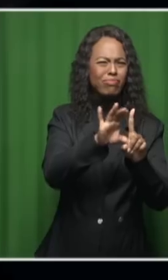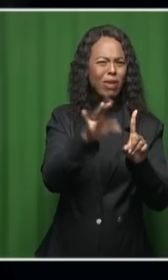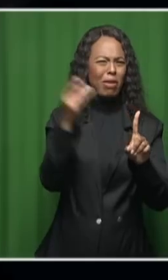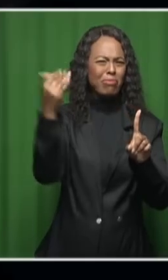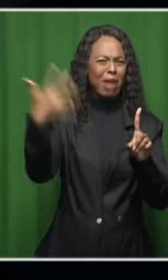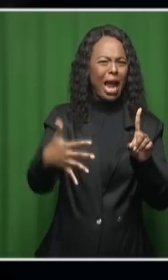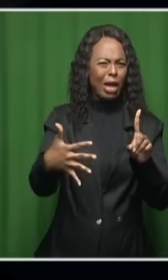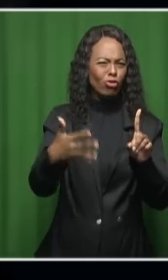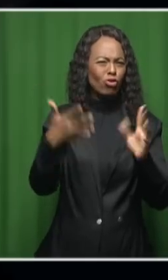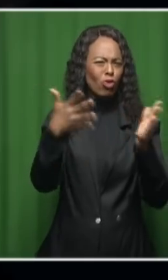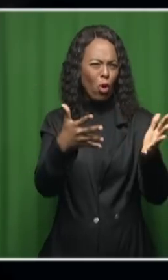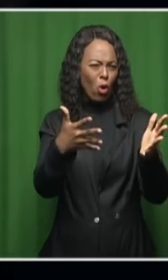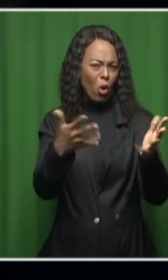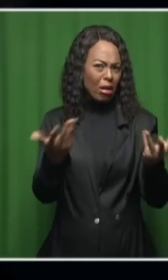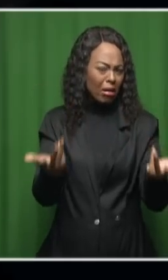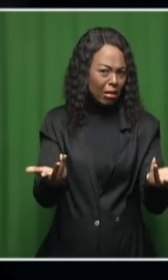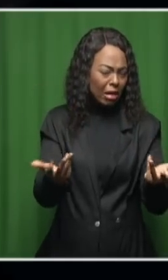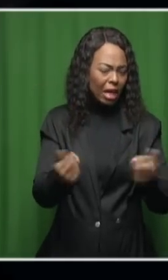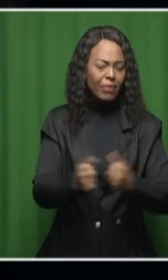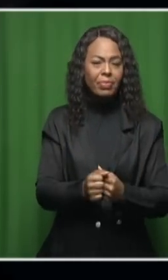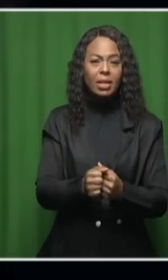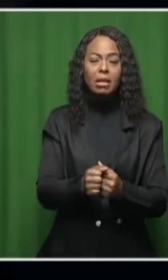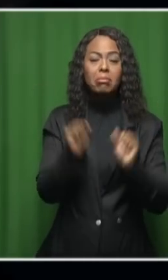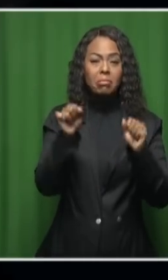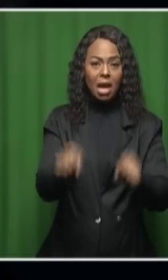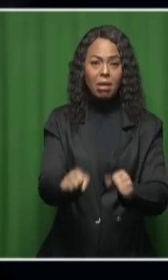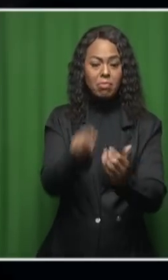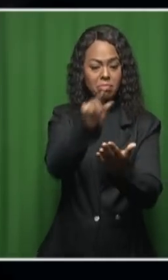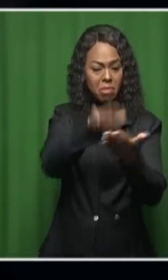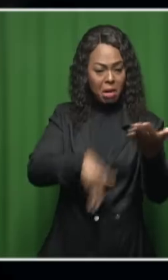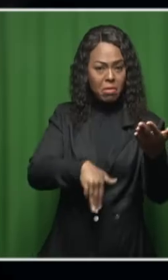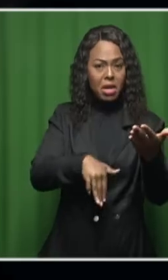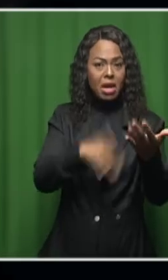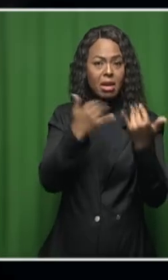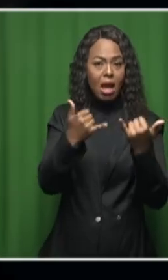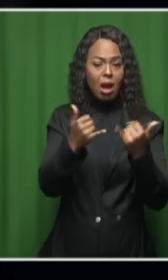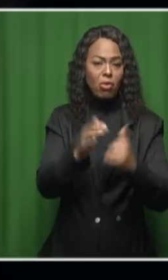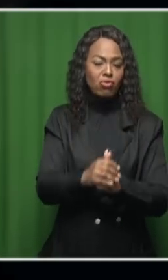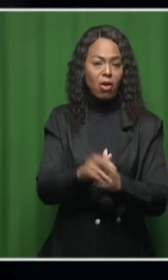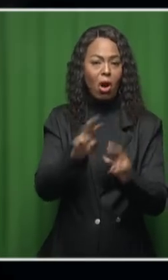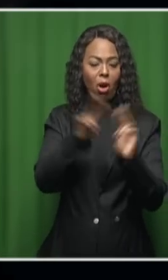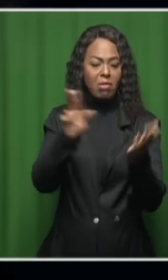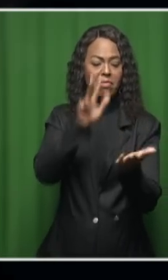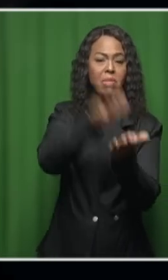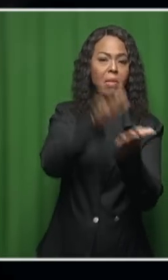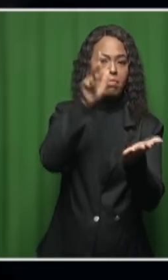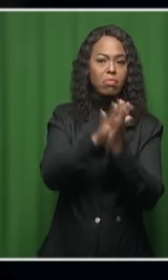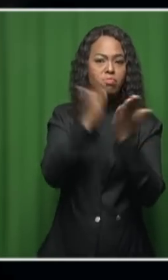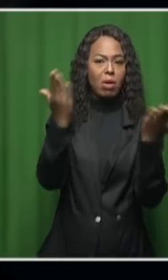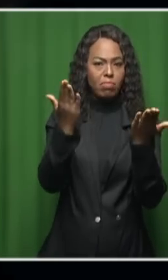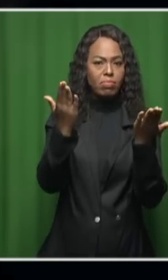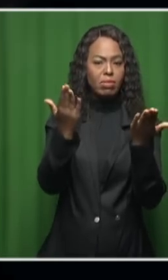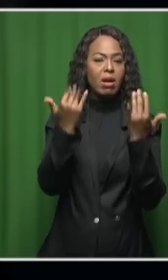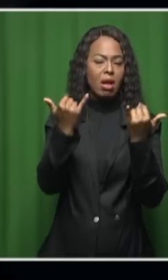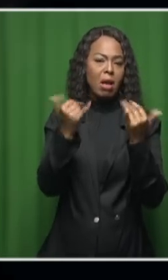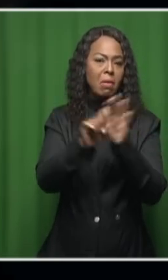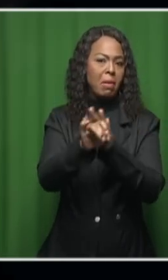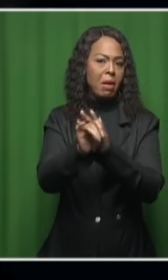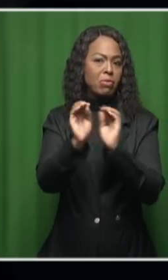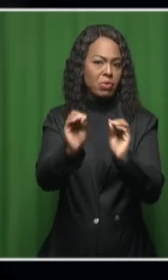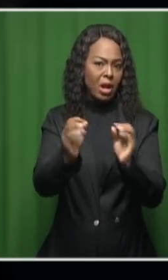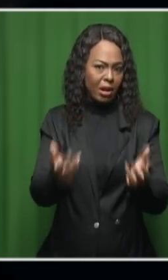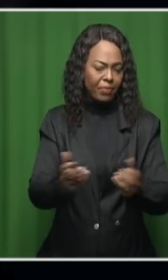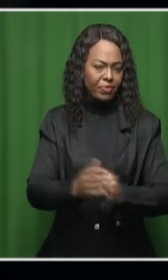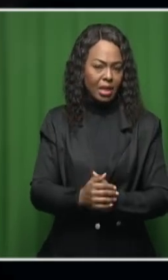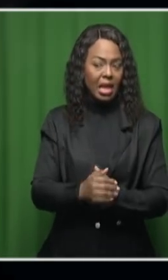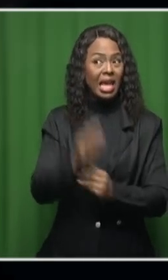It just doesn't make sense. And to a massive tune. Yeah, and there it is, written in black and white, the unauthorized biography of Herman Mashaba, the outsider. So,